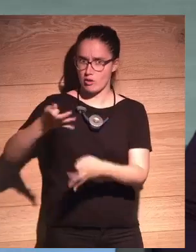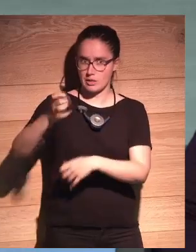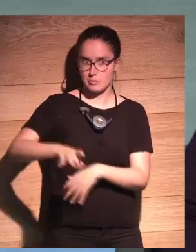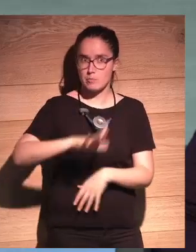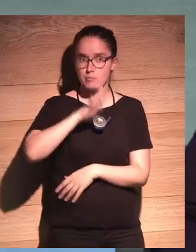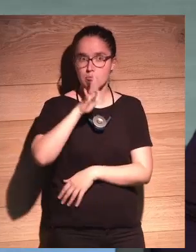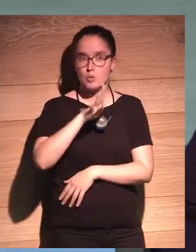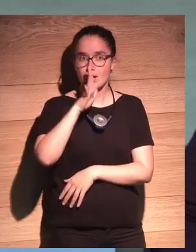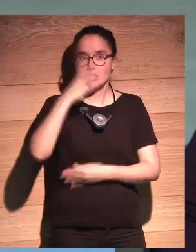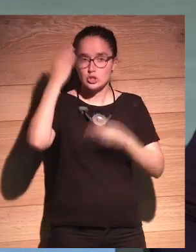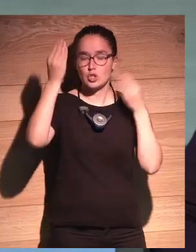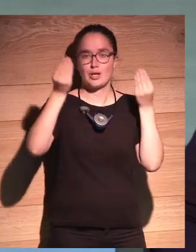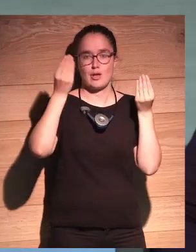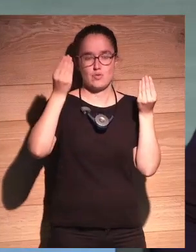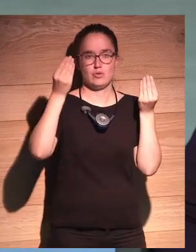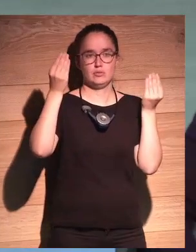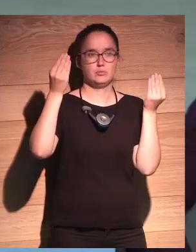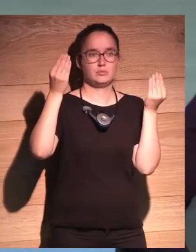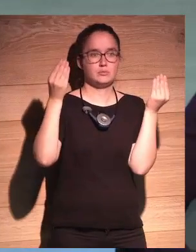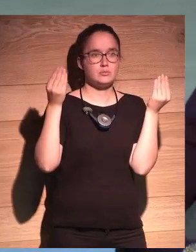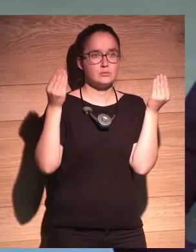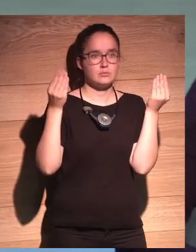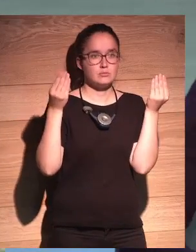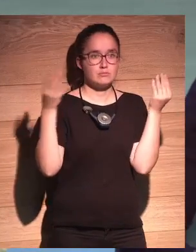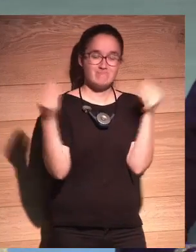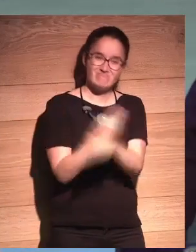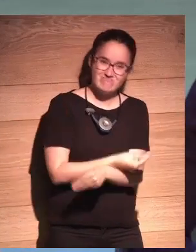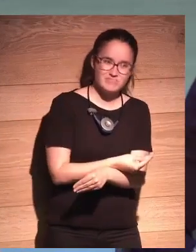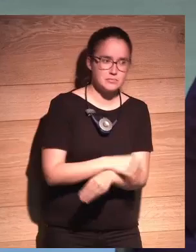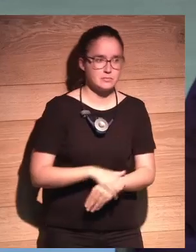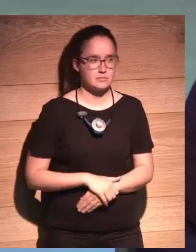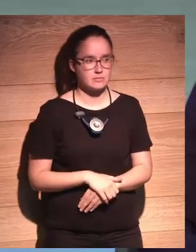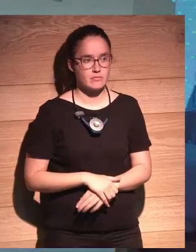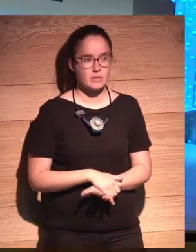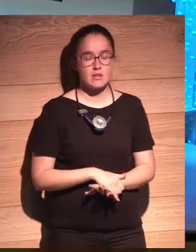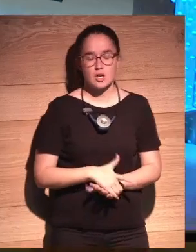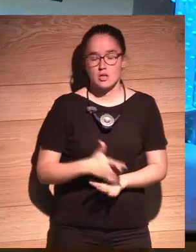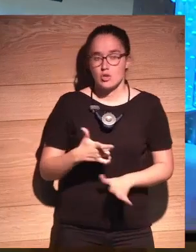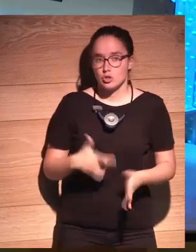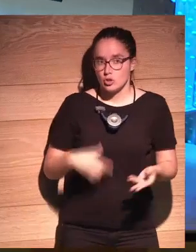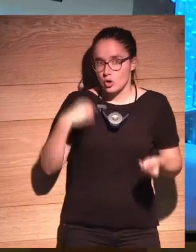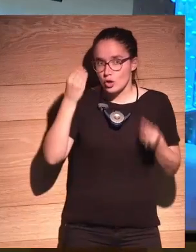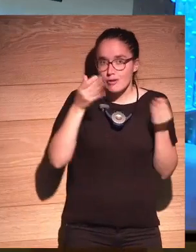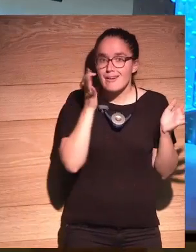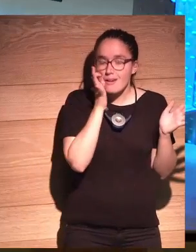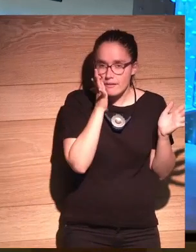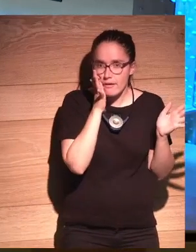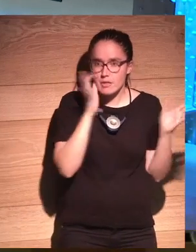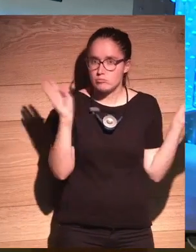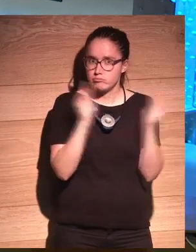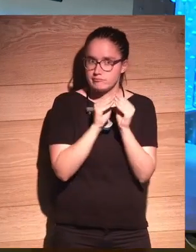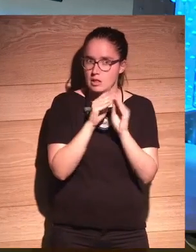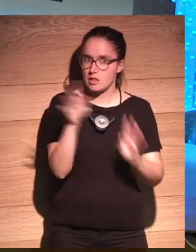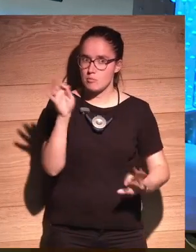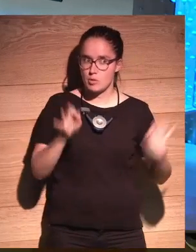approach these topics in a complex way. So this is why I don't fully agree with José. Estamos completamente de